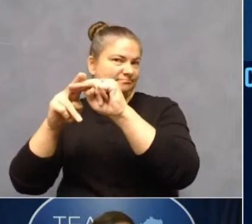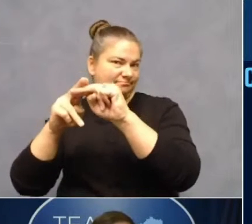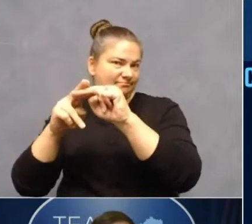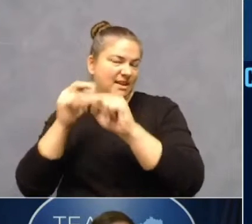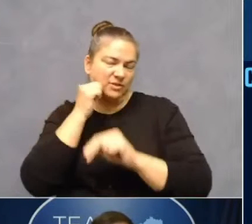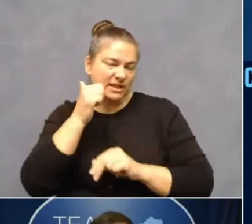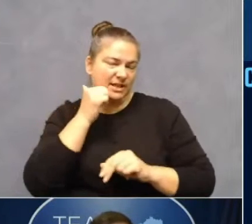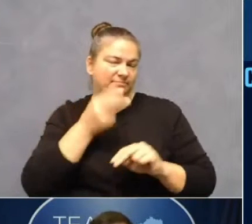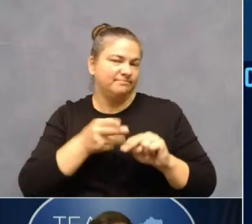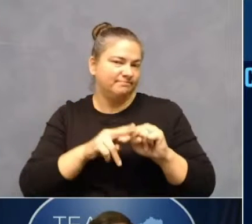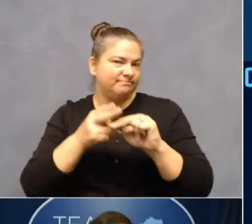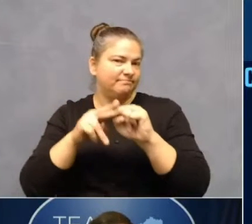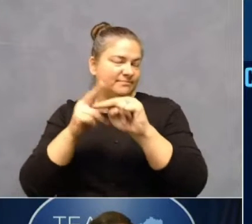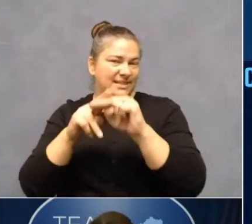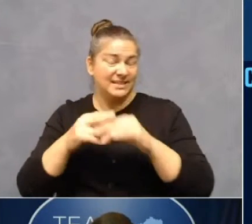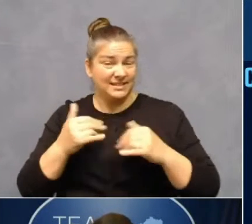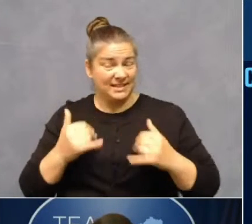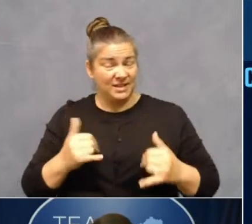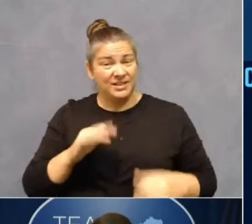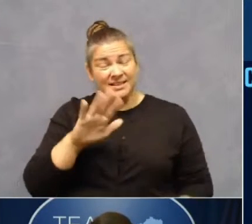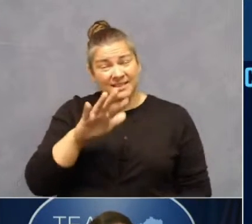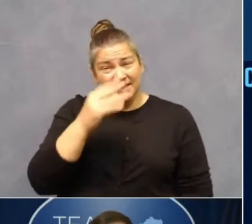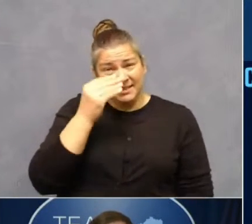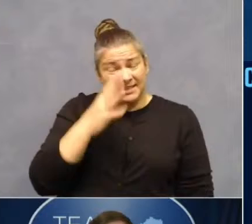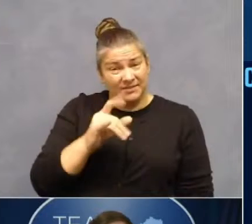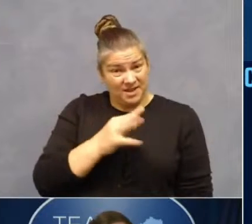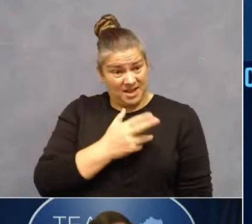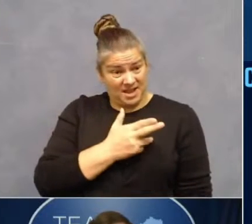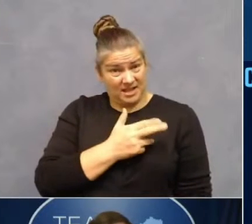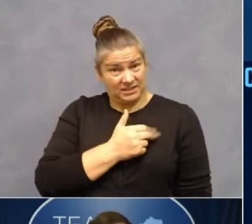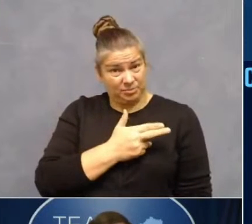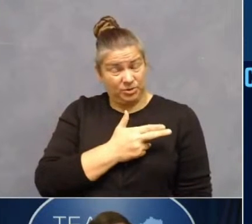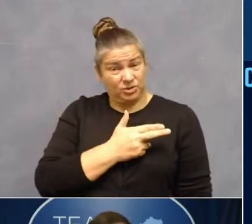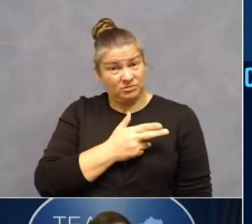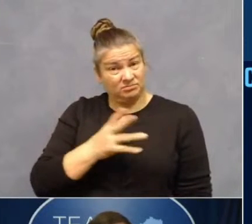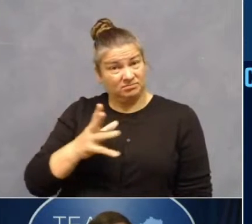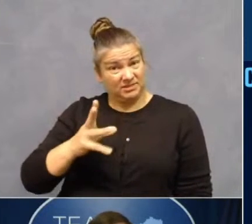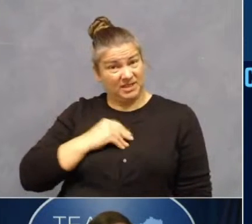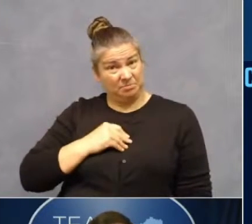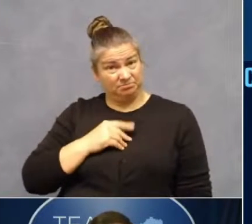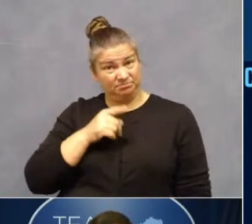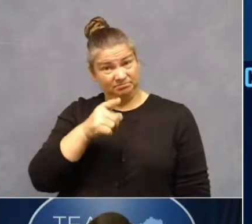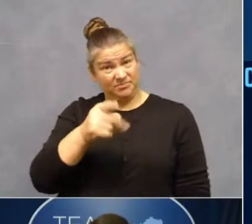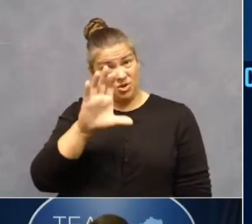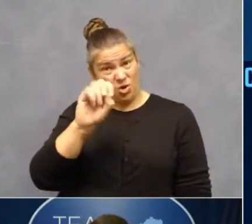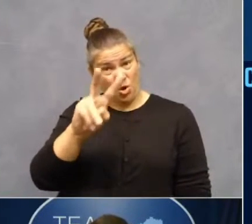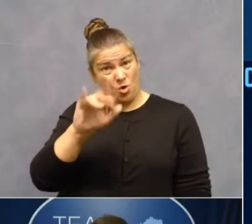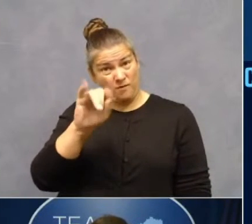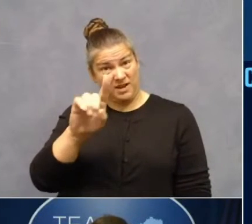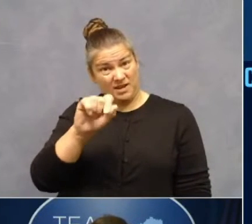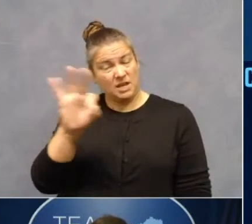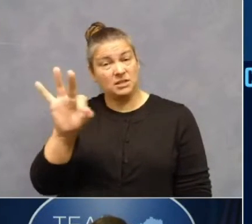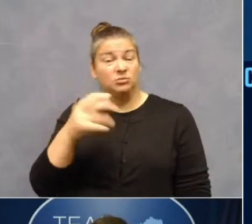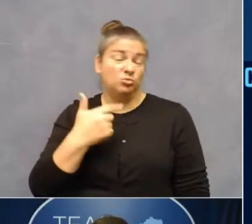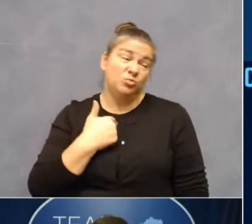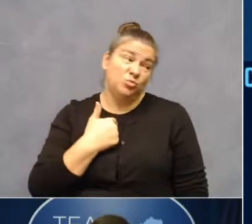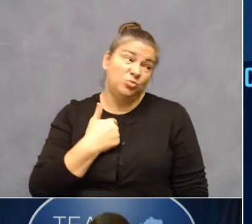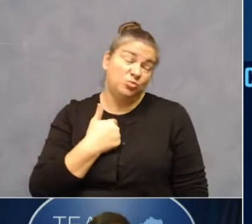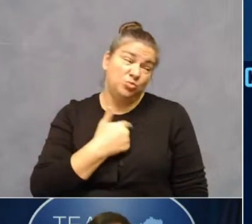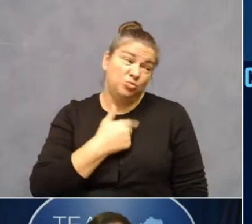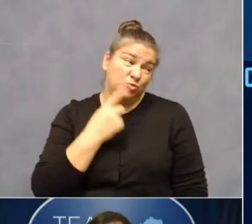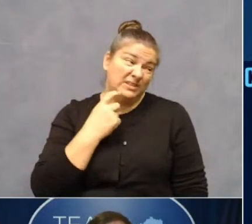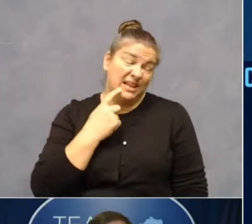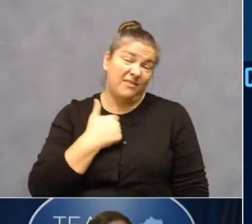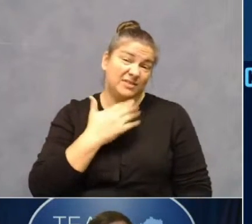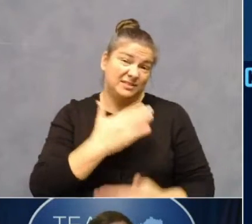Folks, right now, if the hospital accepts you as a COVID-19 patient, and we've learned this through some personal experience lately, you